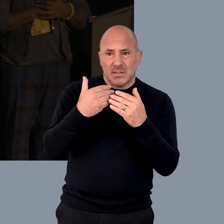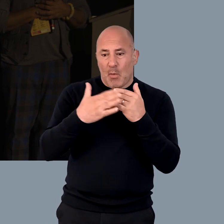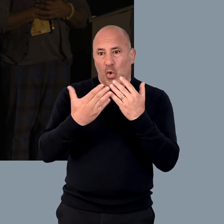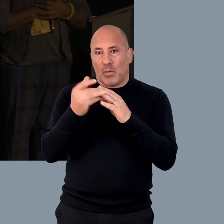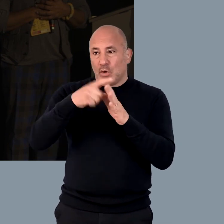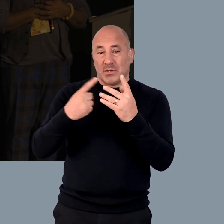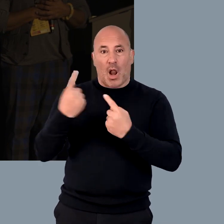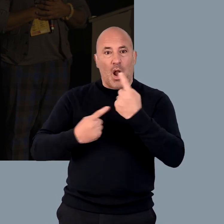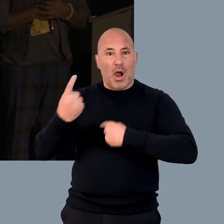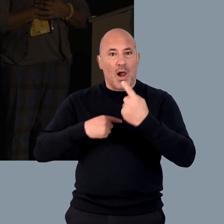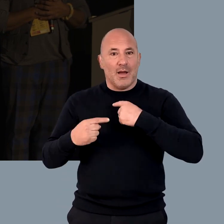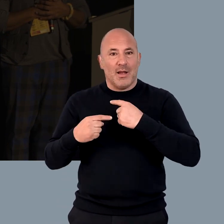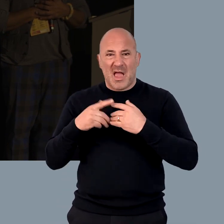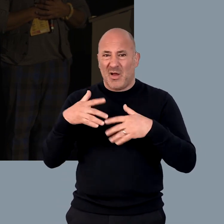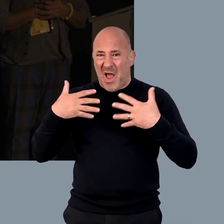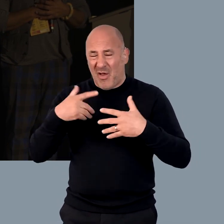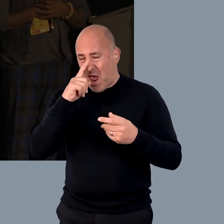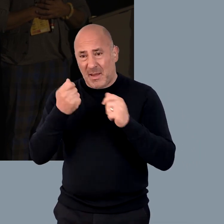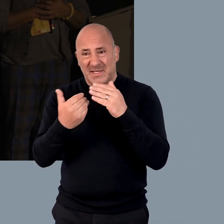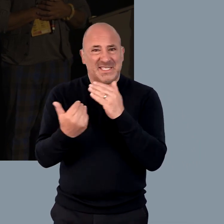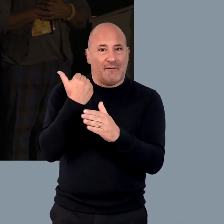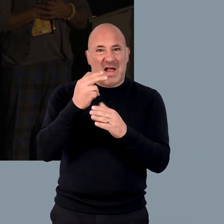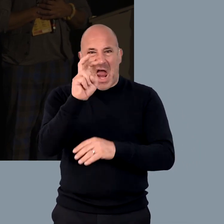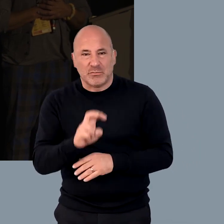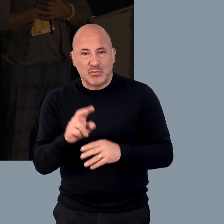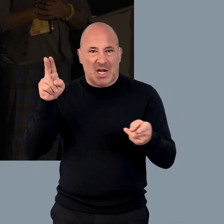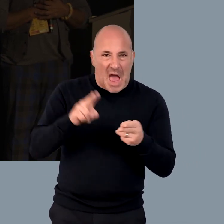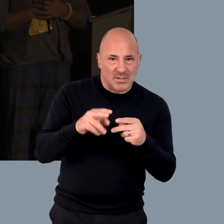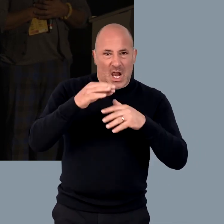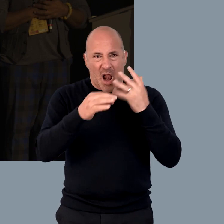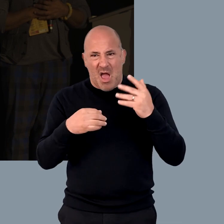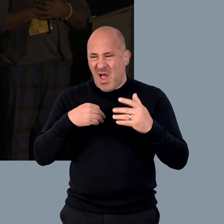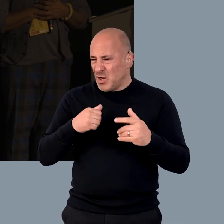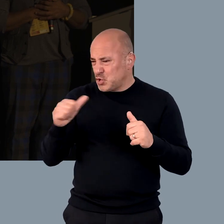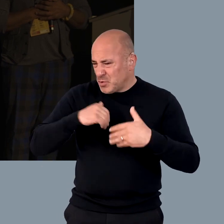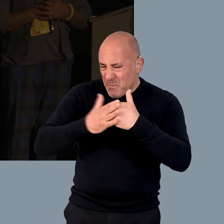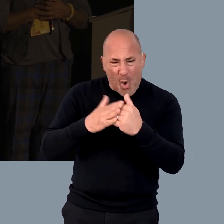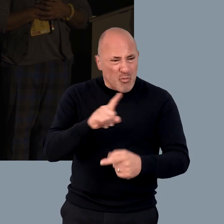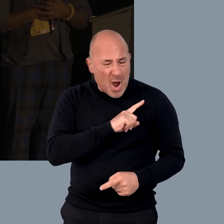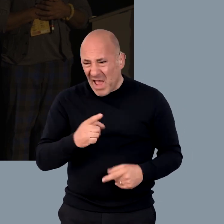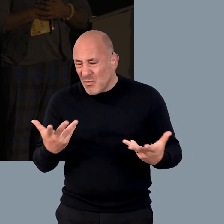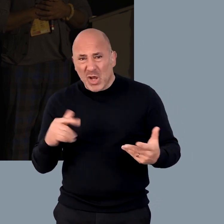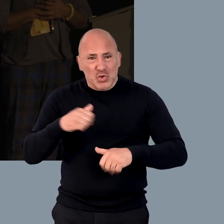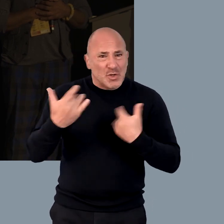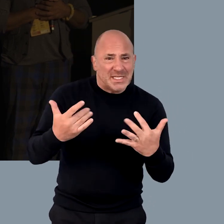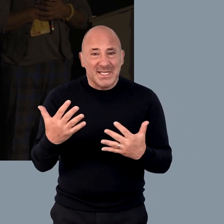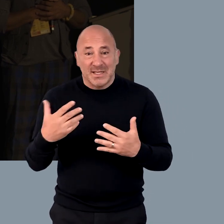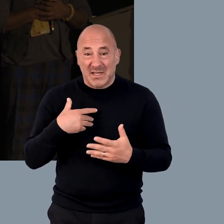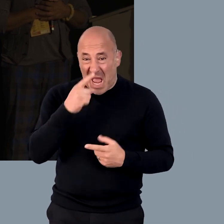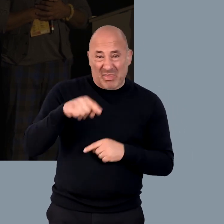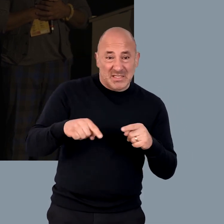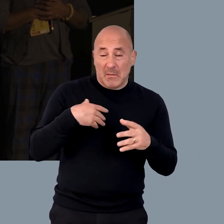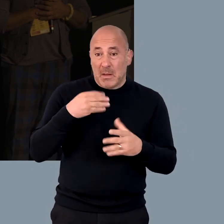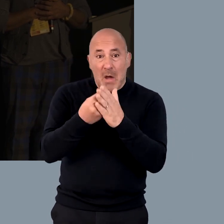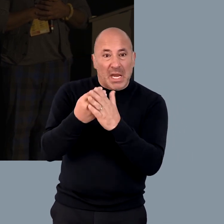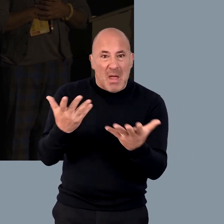initial project, they were then coming to me with other ideas and other projects they could do. This other great energy efficiency stuff, and actually, why aren't we doing more? And we could do